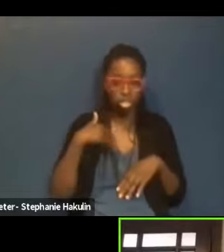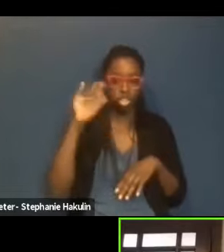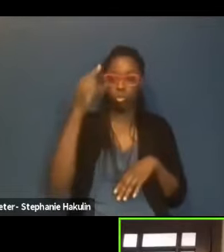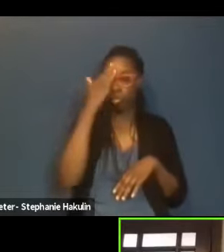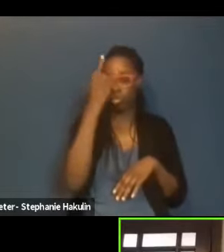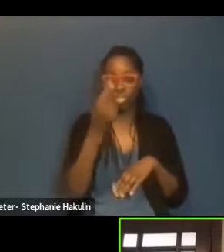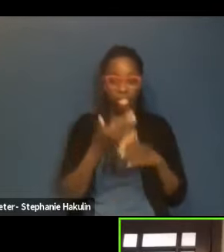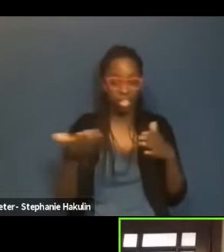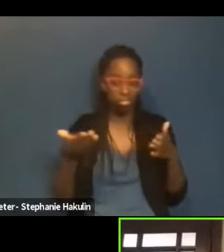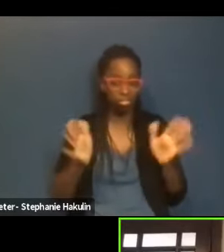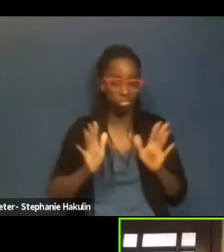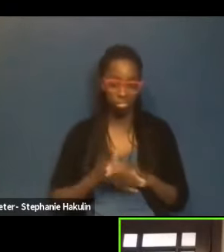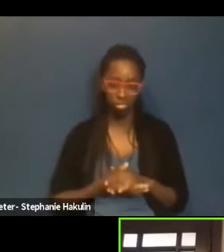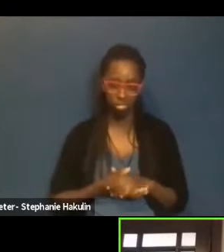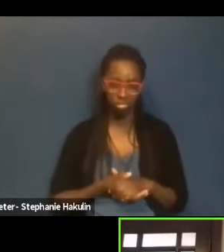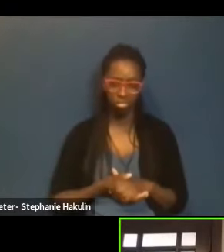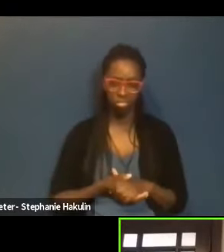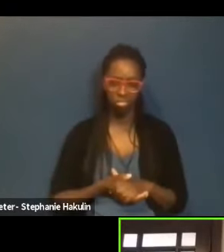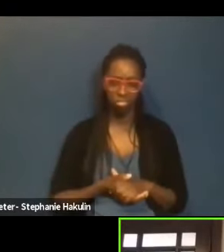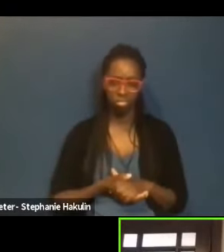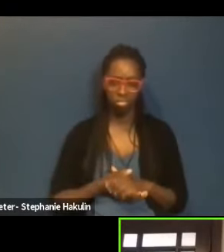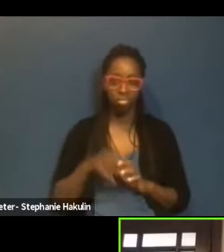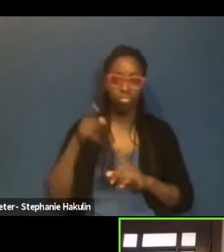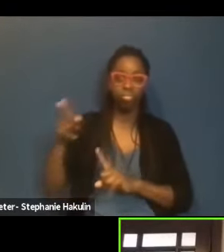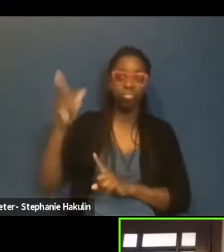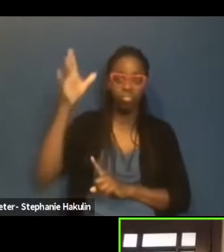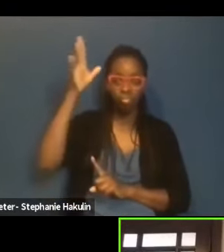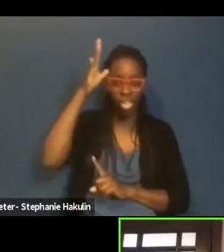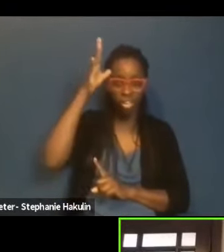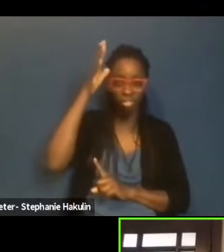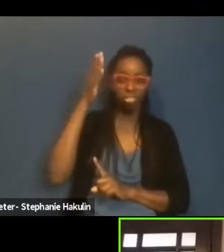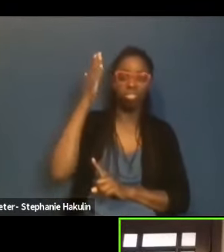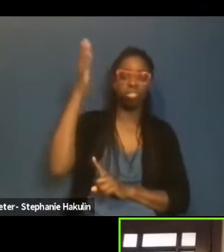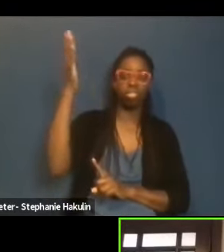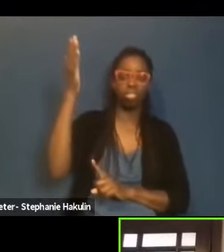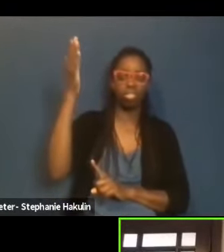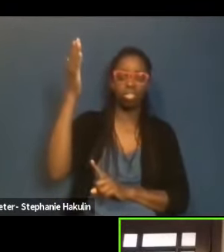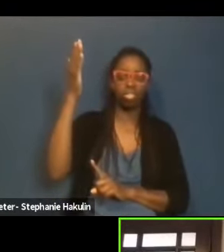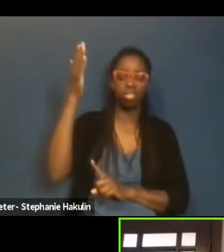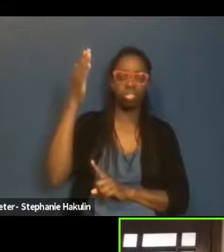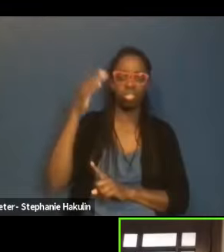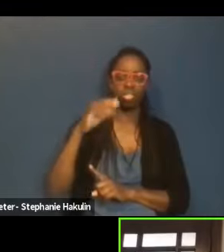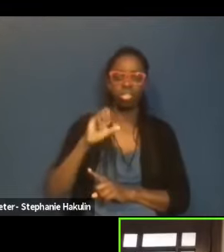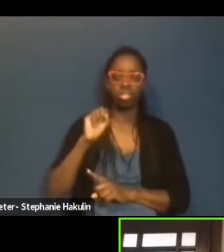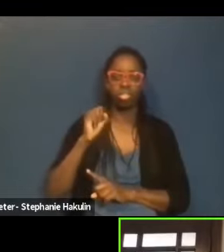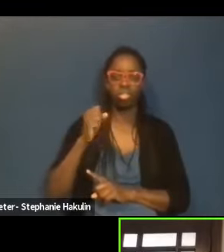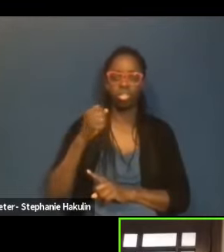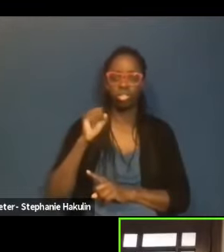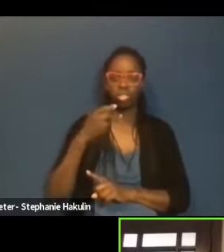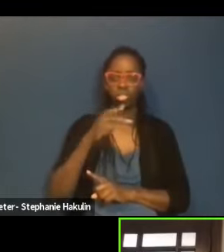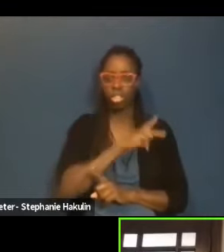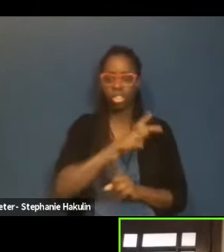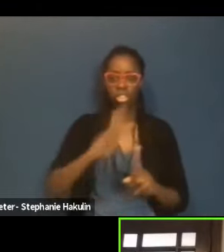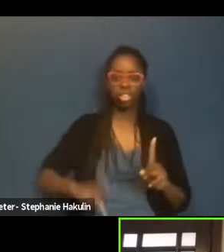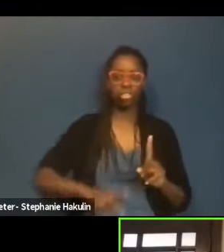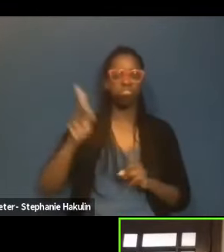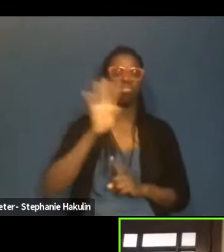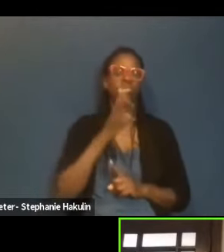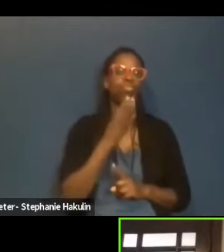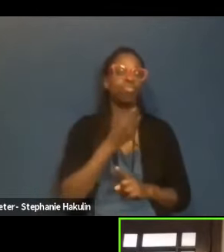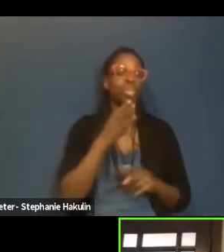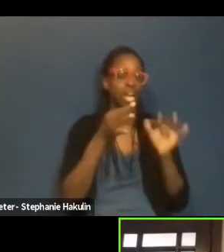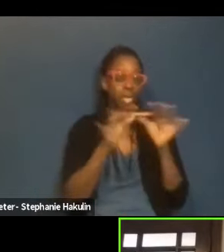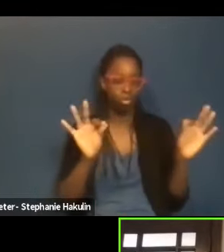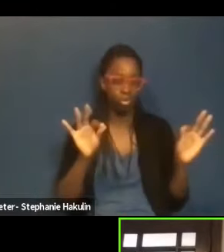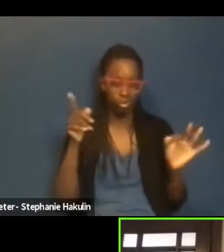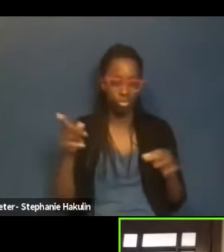Abba, Father, Shira la Adonai ki goai gaya. I will sing for